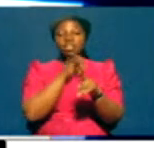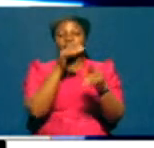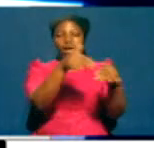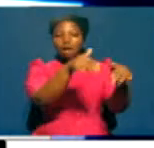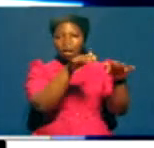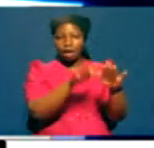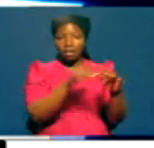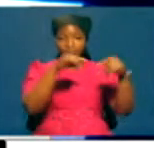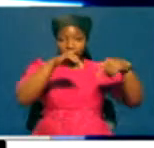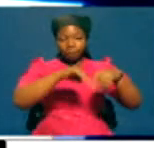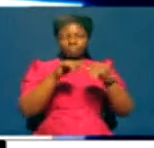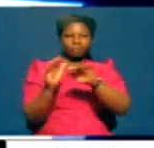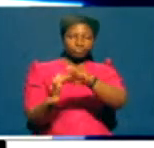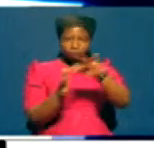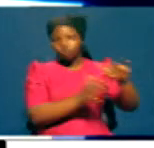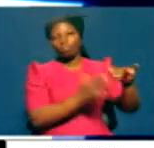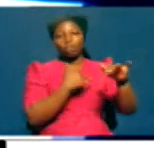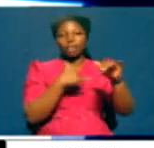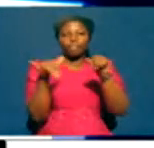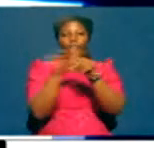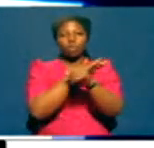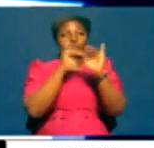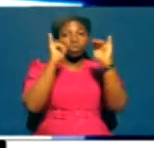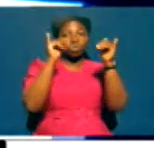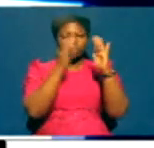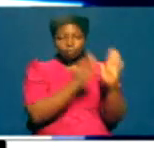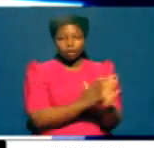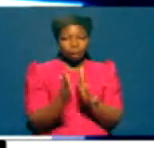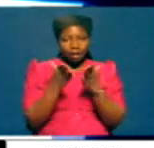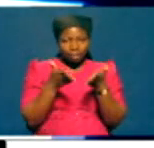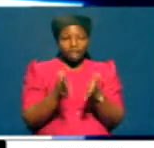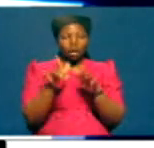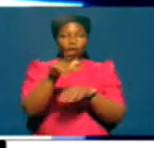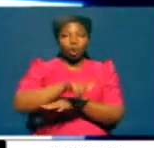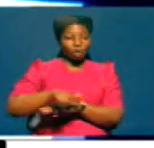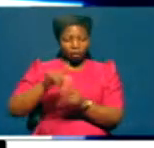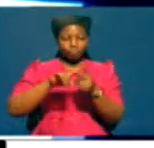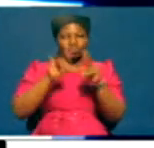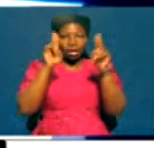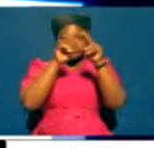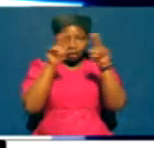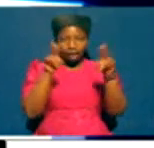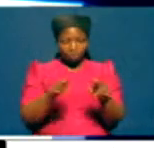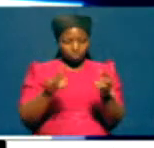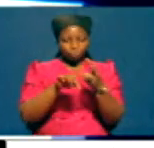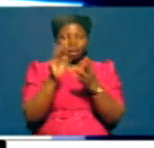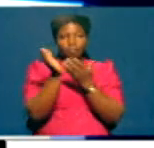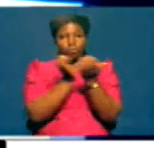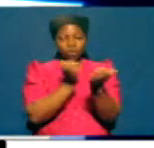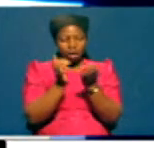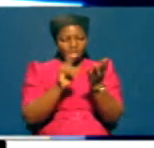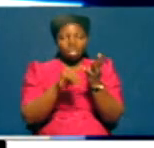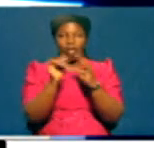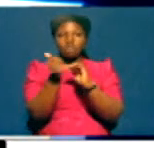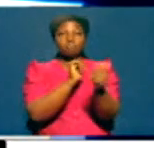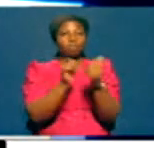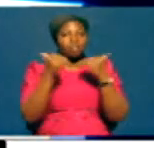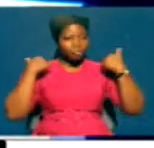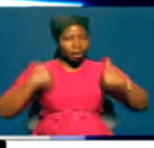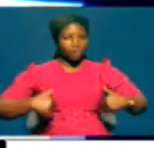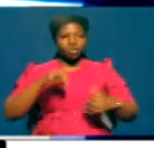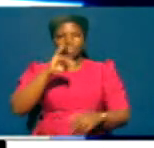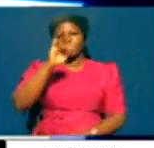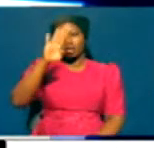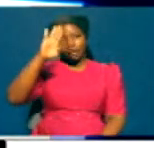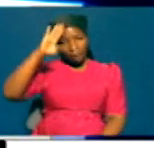we have a comprehensive bulletin here, local, international, business and also sports. My name is Ben Troy Njue and